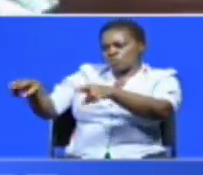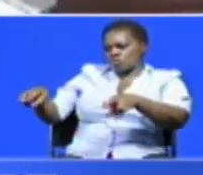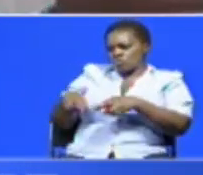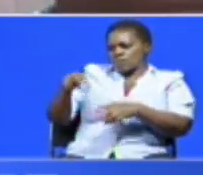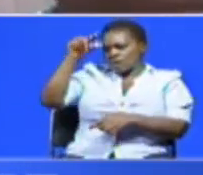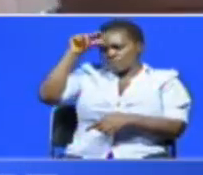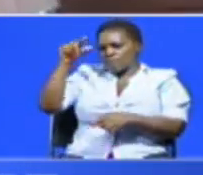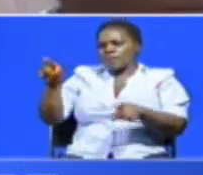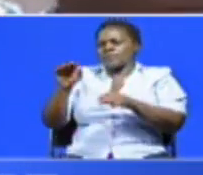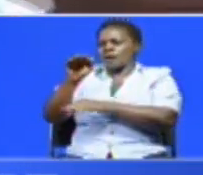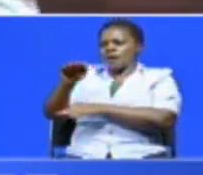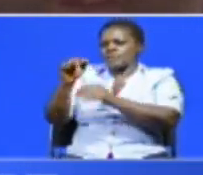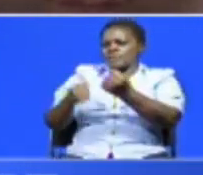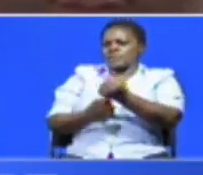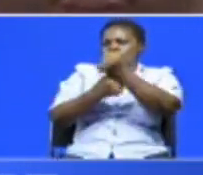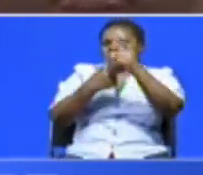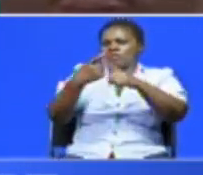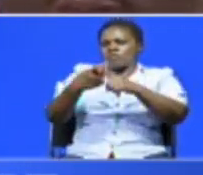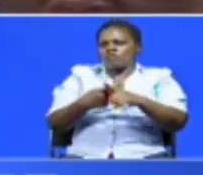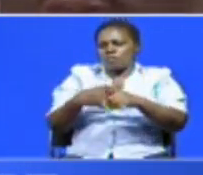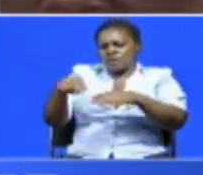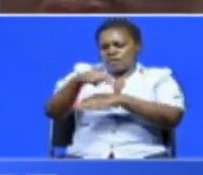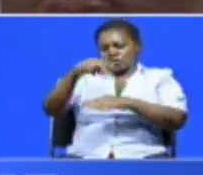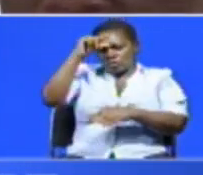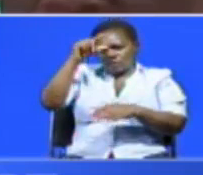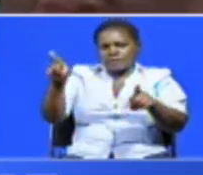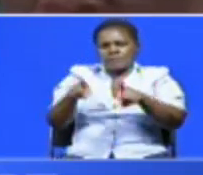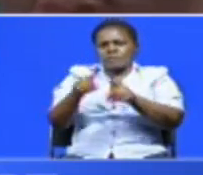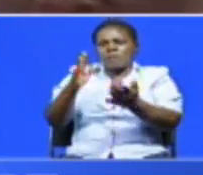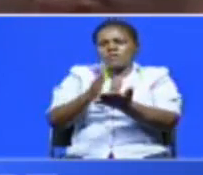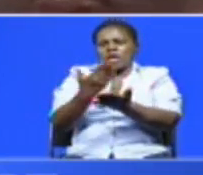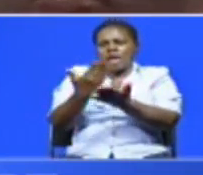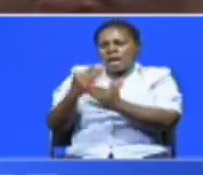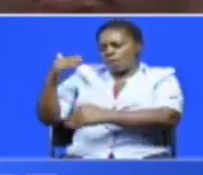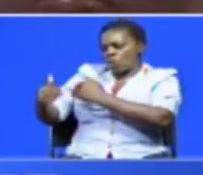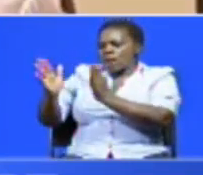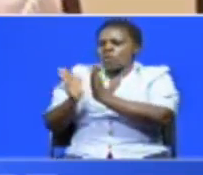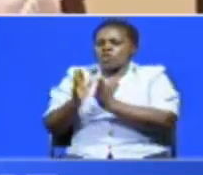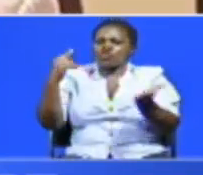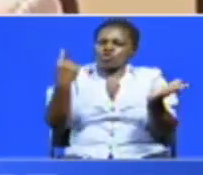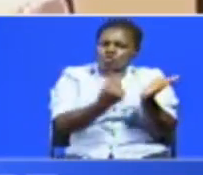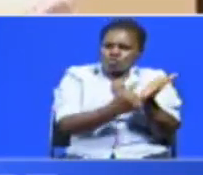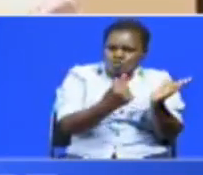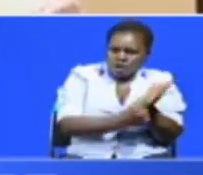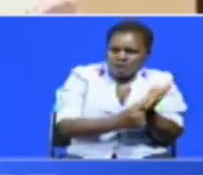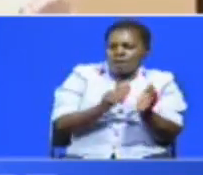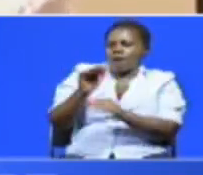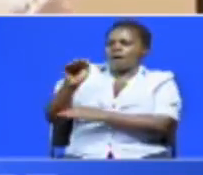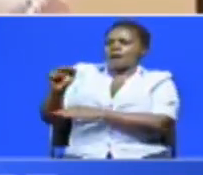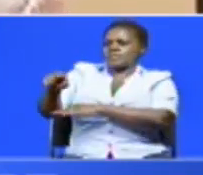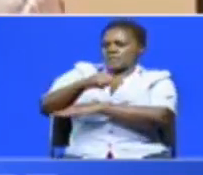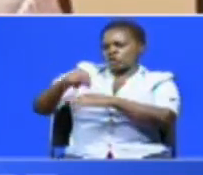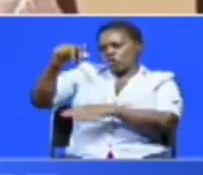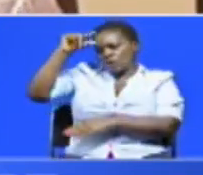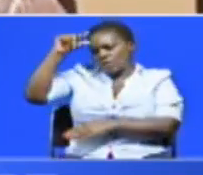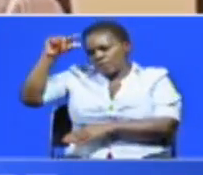the government is calling for support from the national government as it shares a border with Uganda. That we ask the national